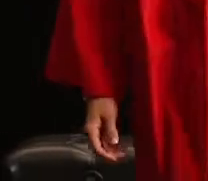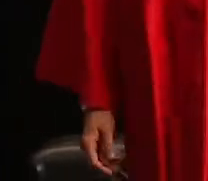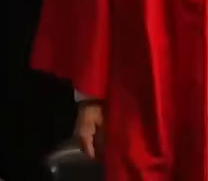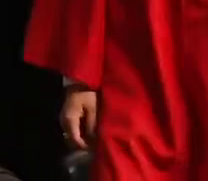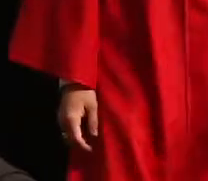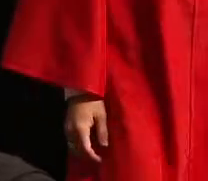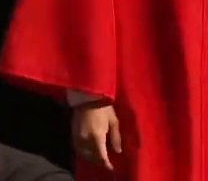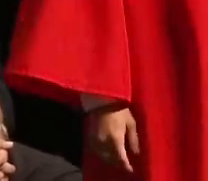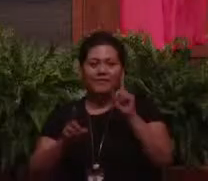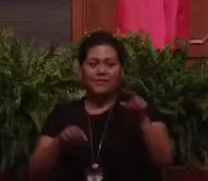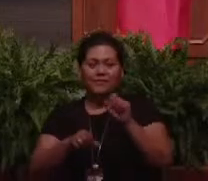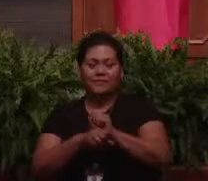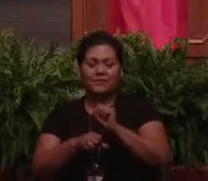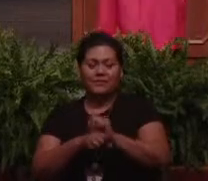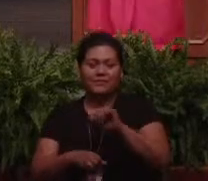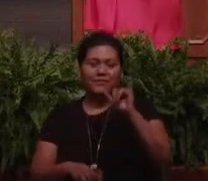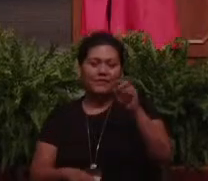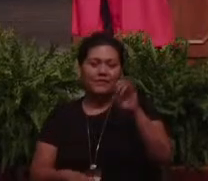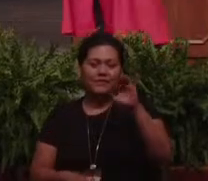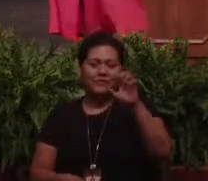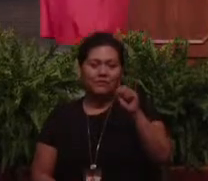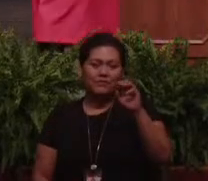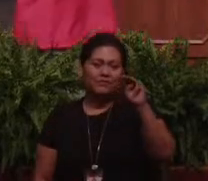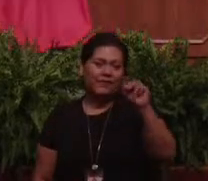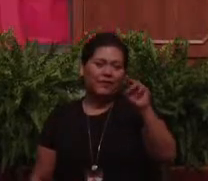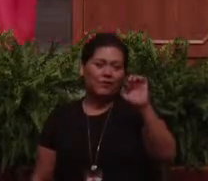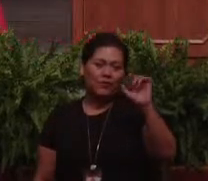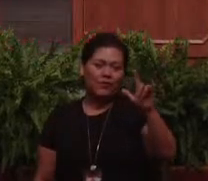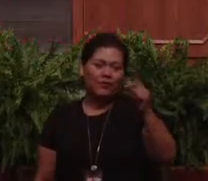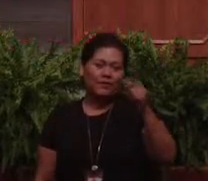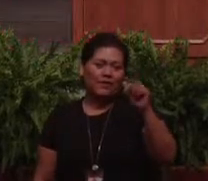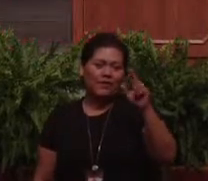Attending the workforce, Jesus Manuel Garcia.